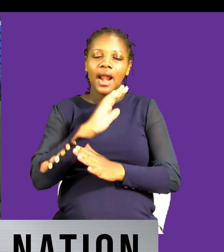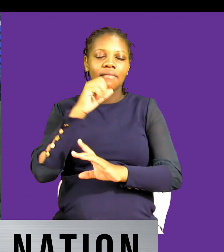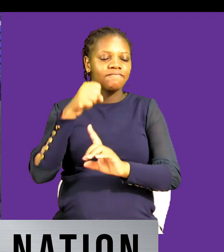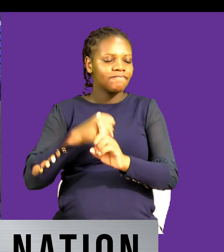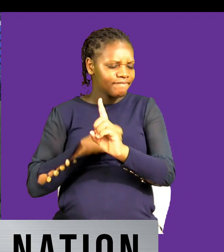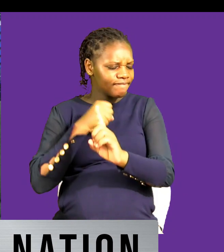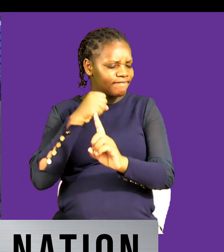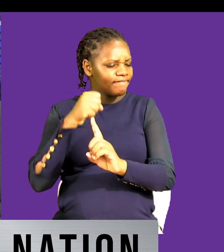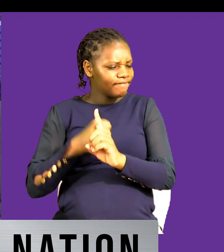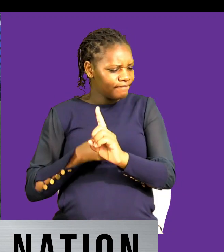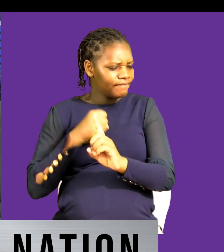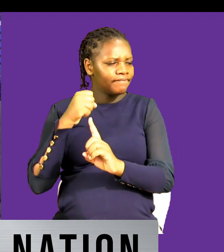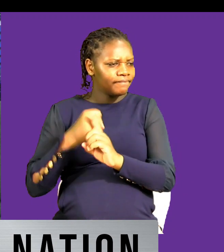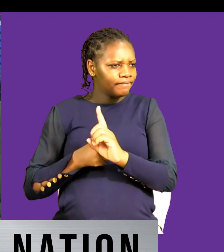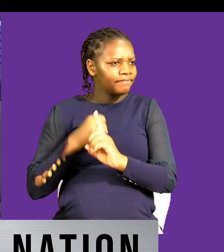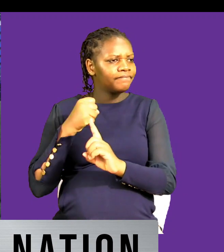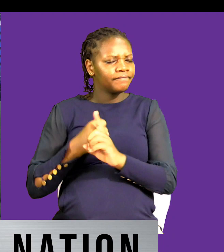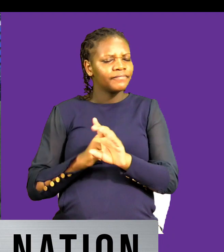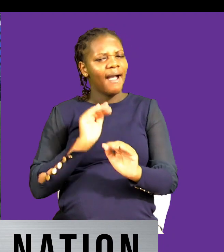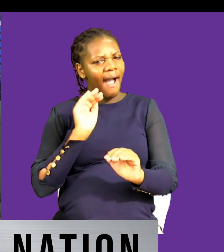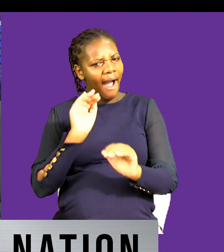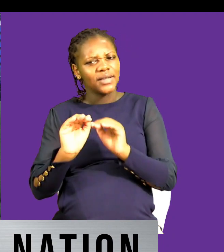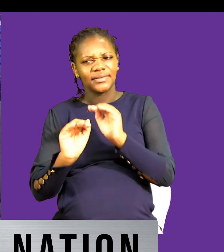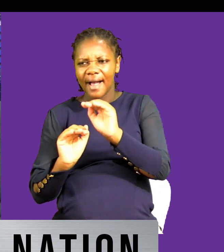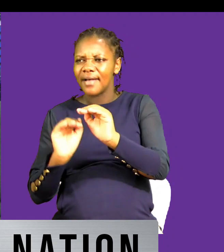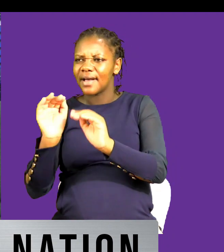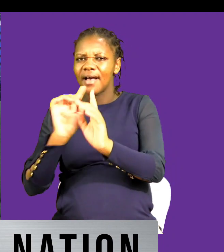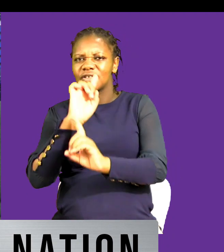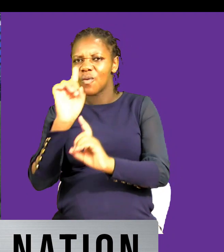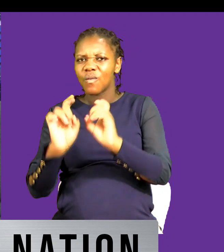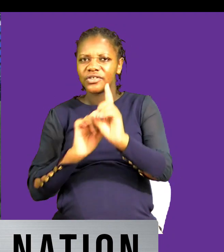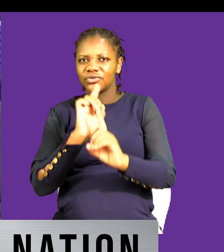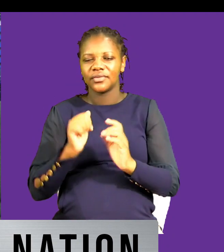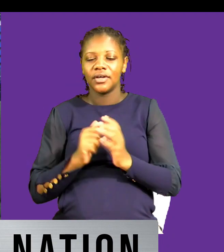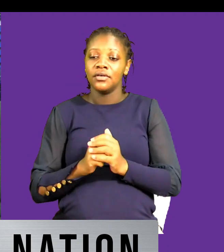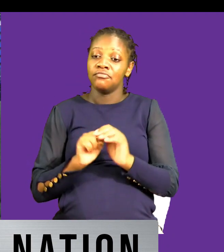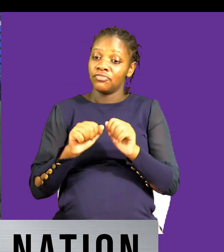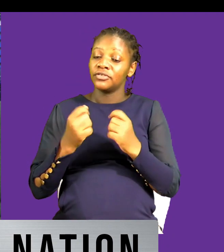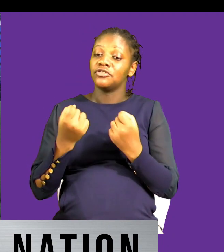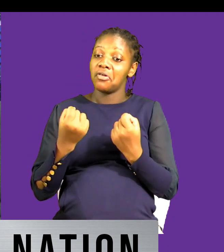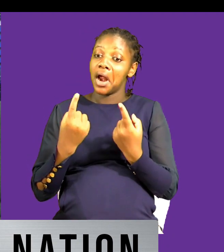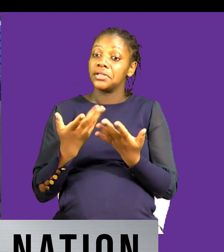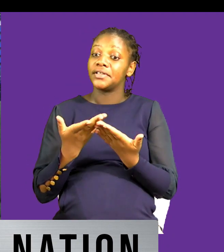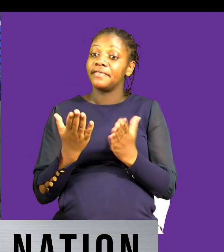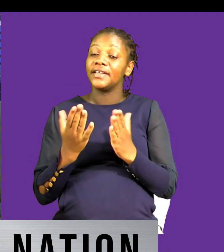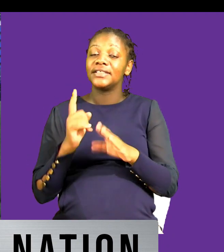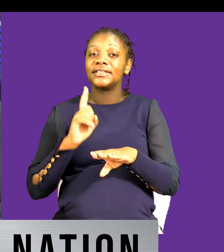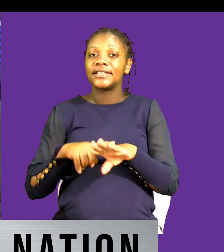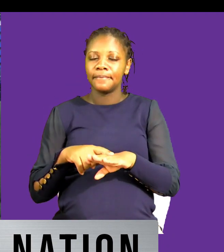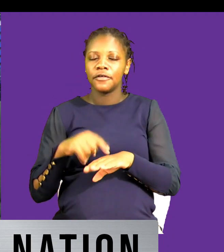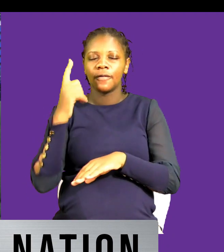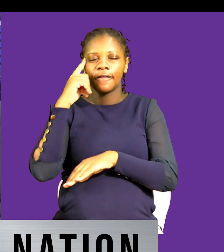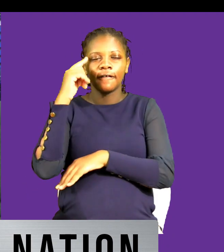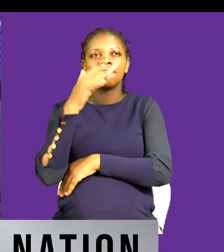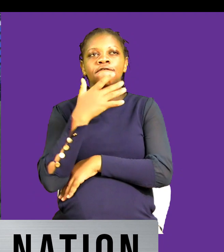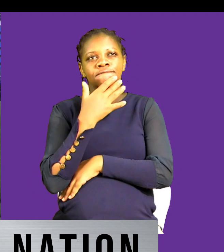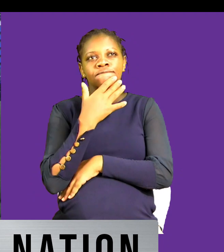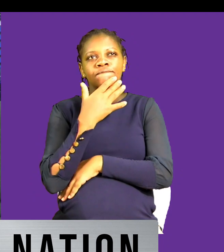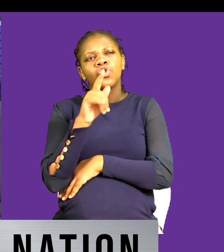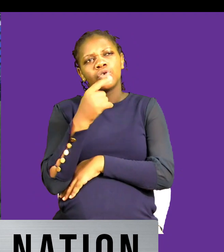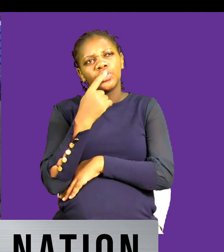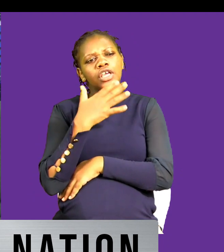It is Wananchi that must basically ask questions. You will only know this when you basically sit down and say, oh, you are telling us that you're going